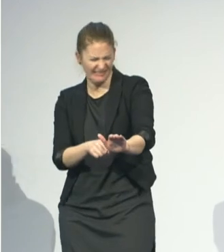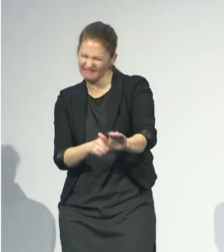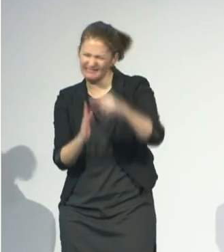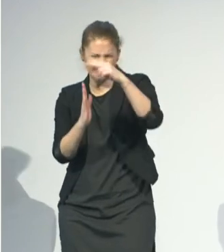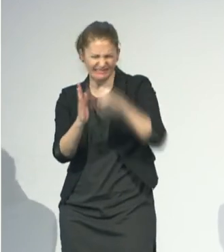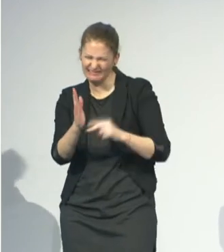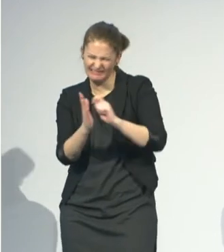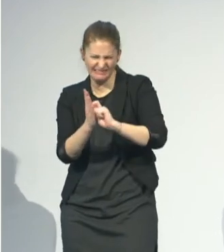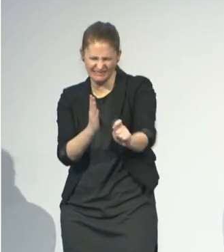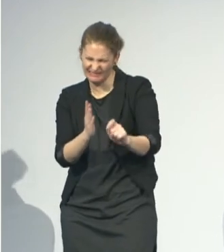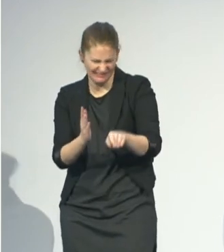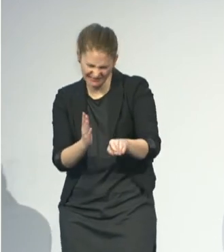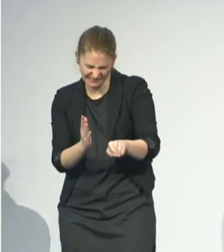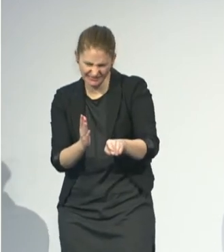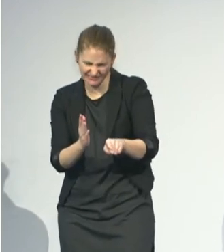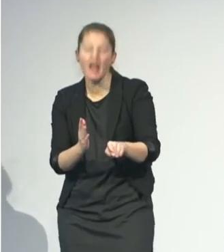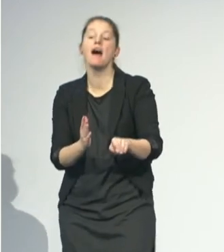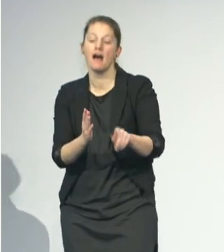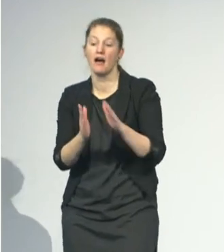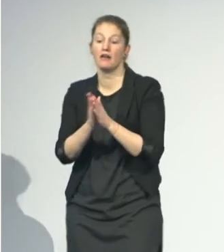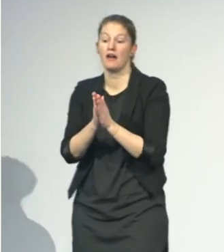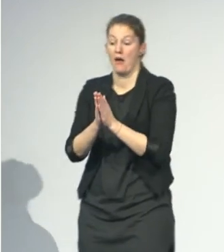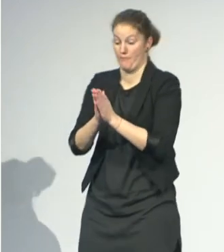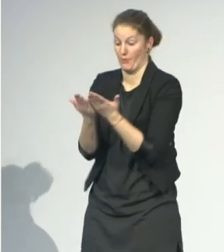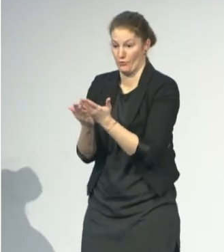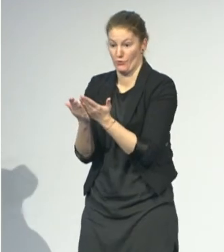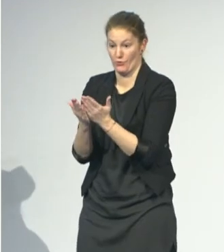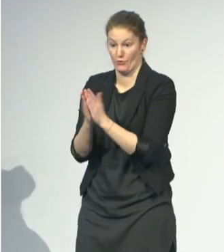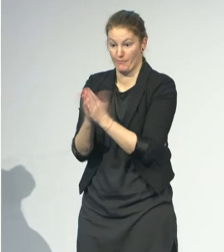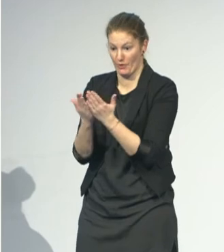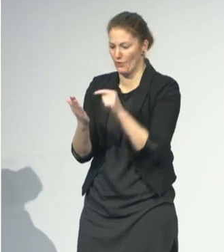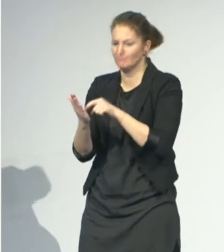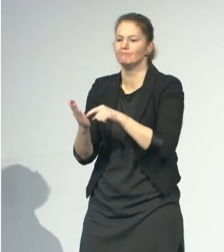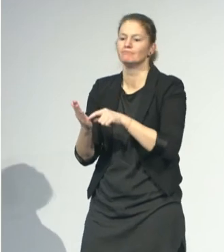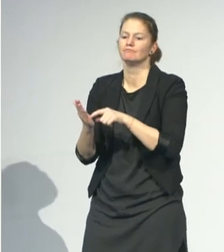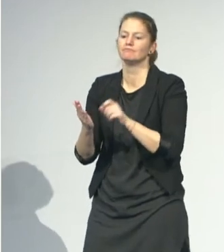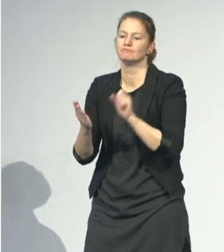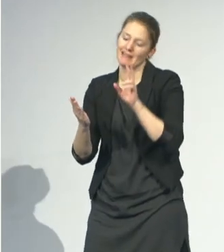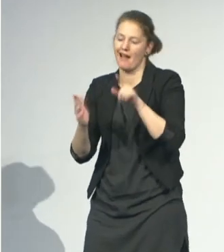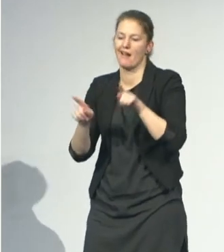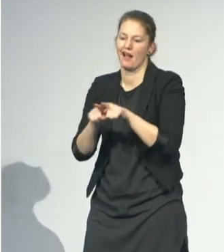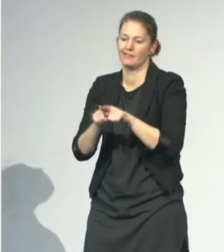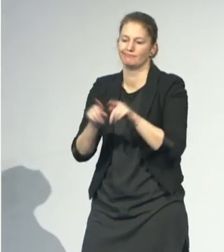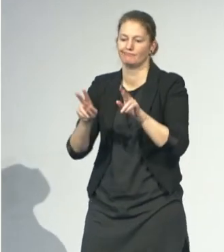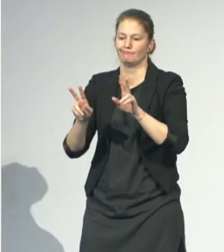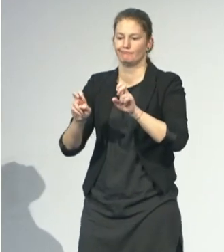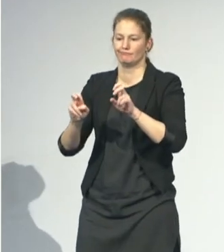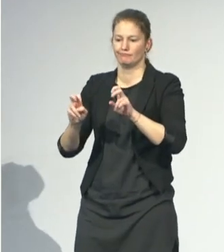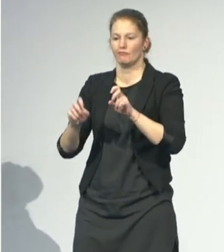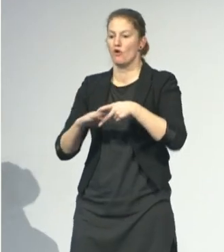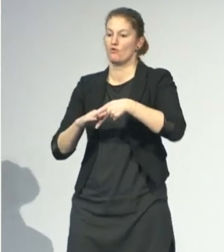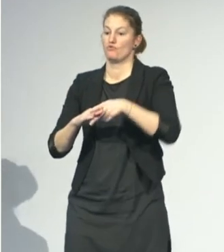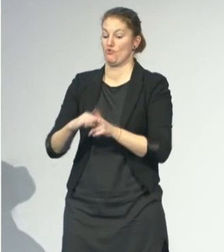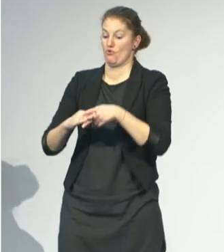of power. And it is very aggressive for people who, as in Brazil, are many people, literate